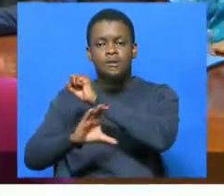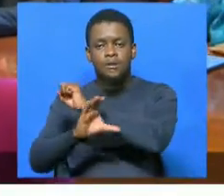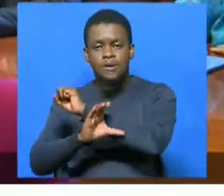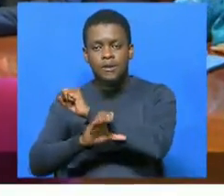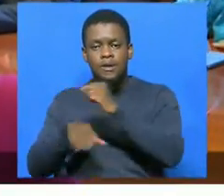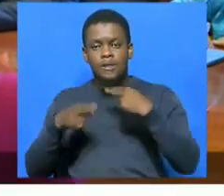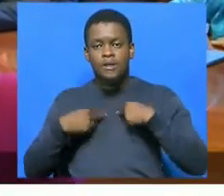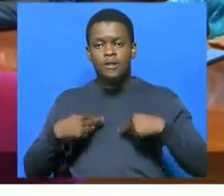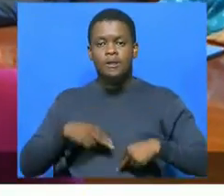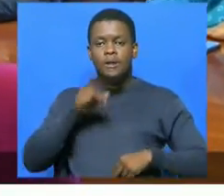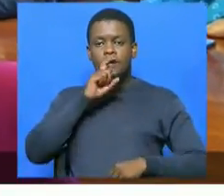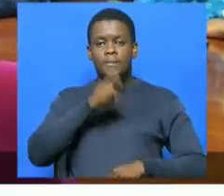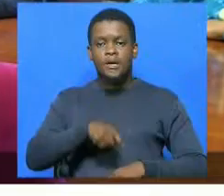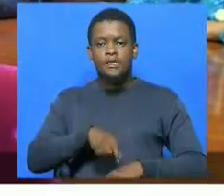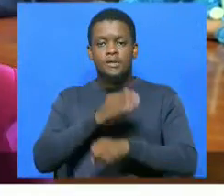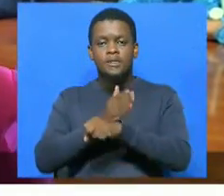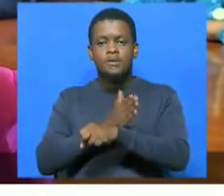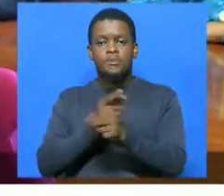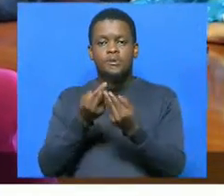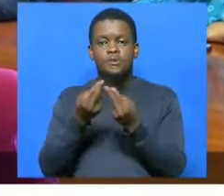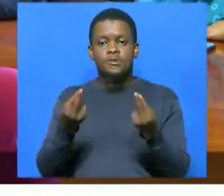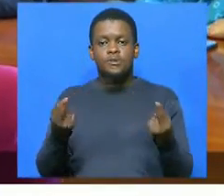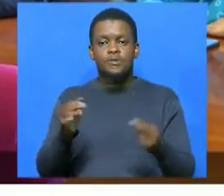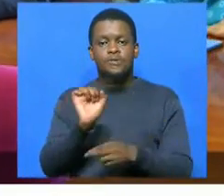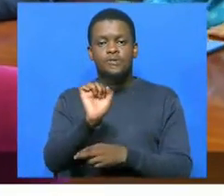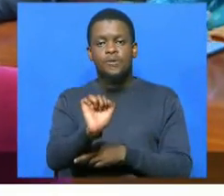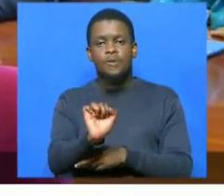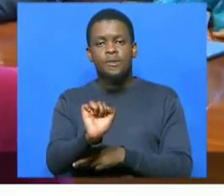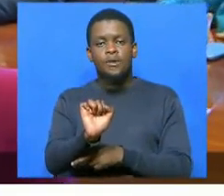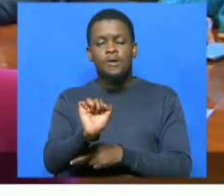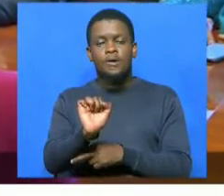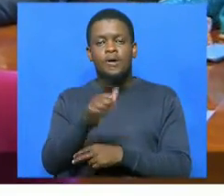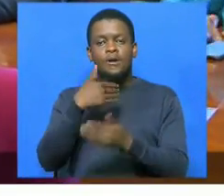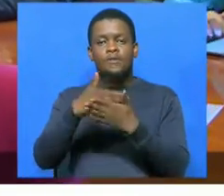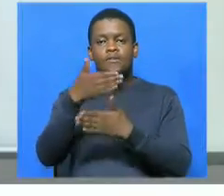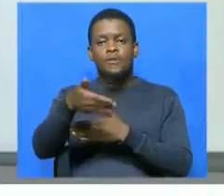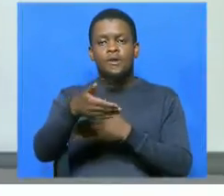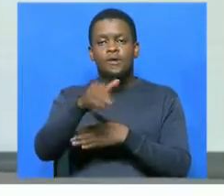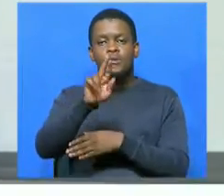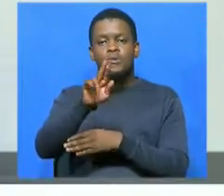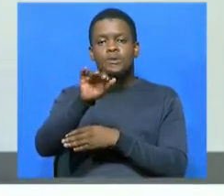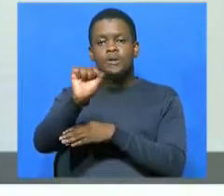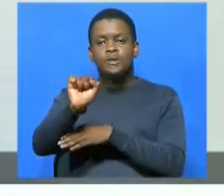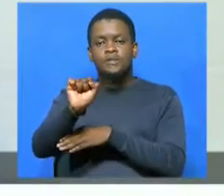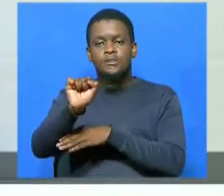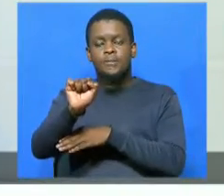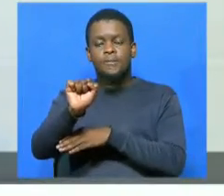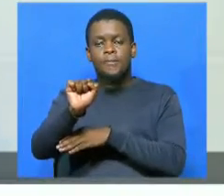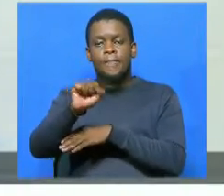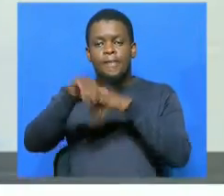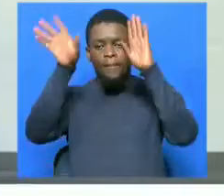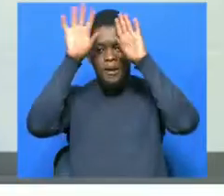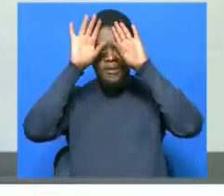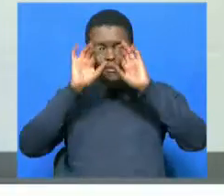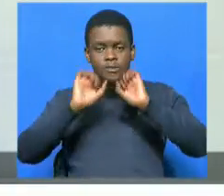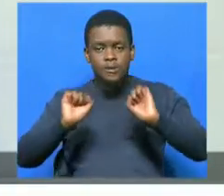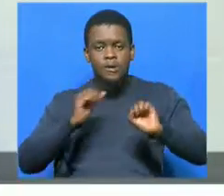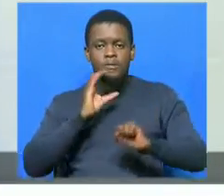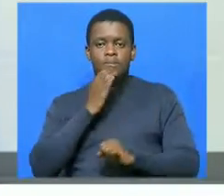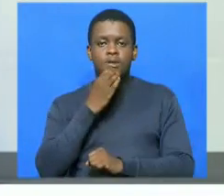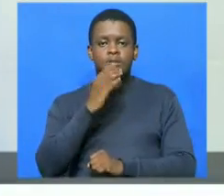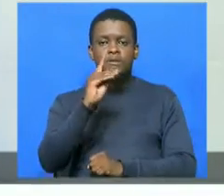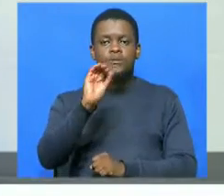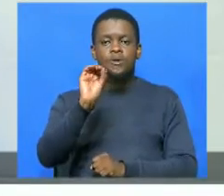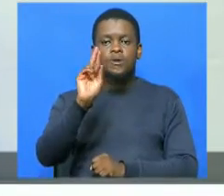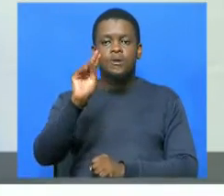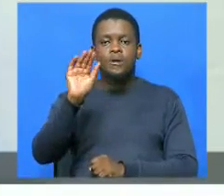to augment healthcare resources following the executive order by the U.S. President Donald Trump to pull the plug on aid.